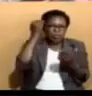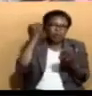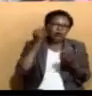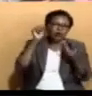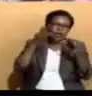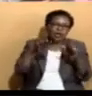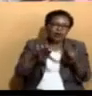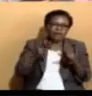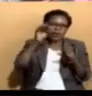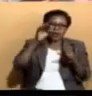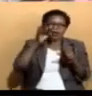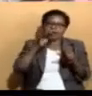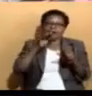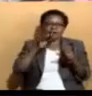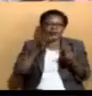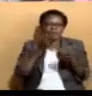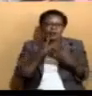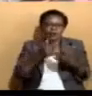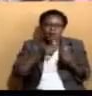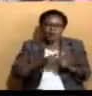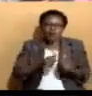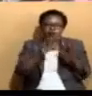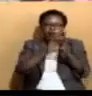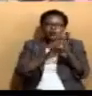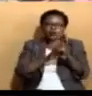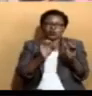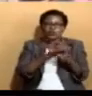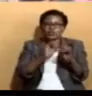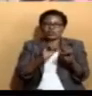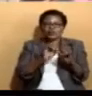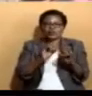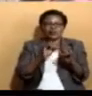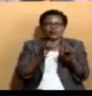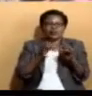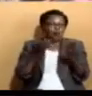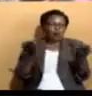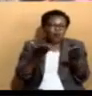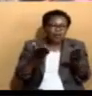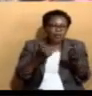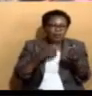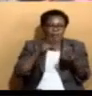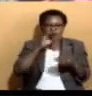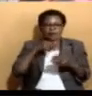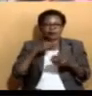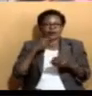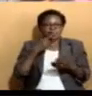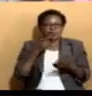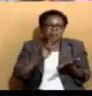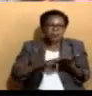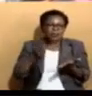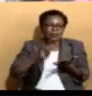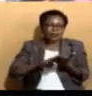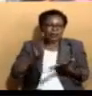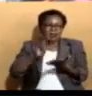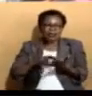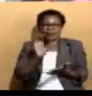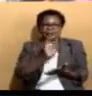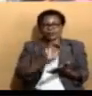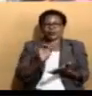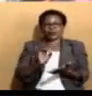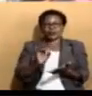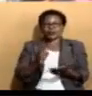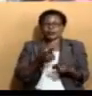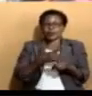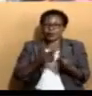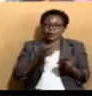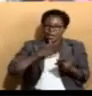finds unconstitutionality? And I will not repeat that for the benefit of time. But it